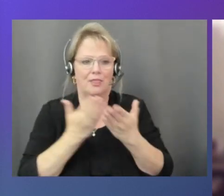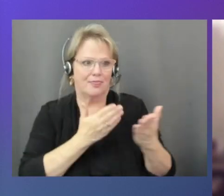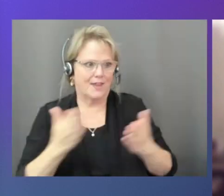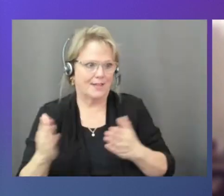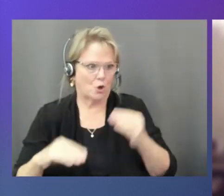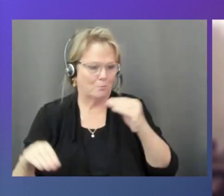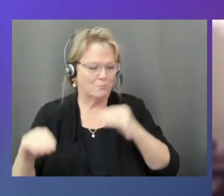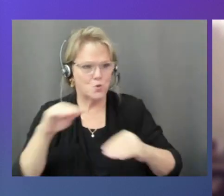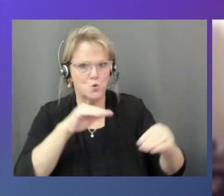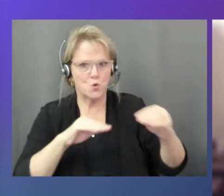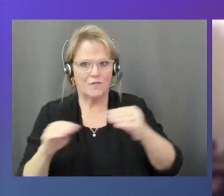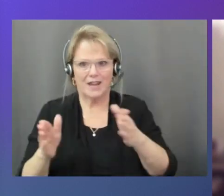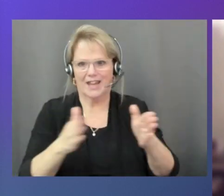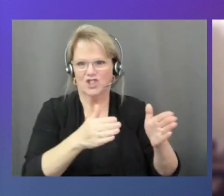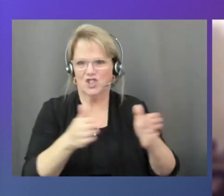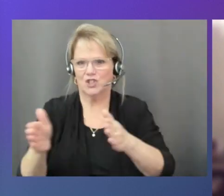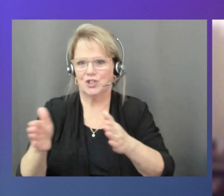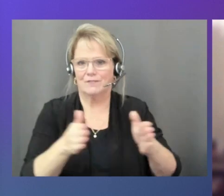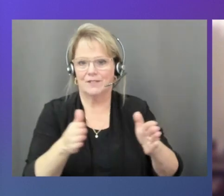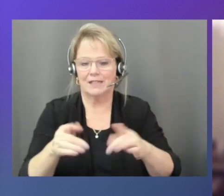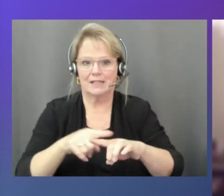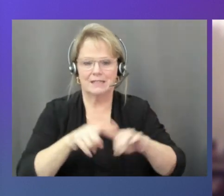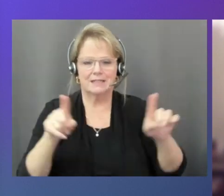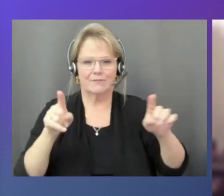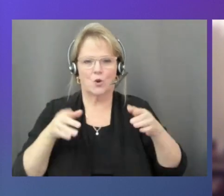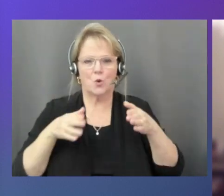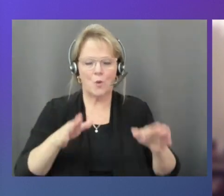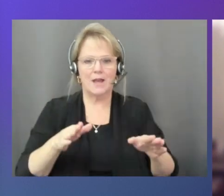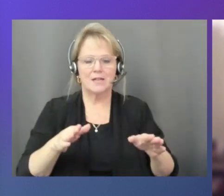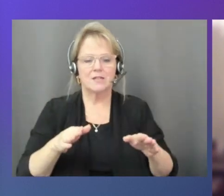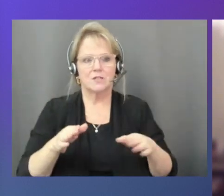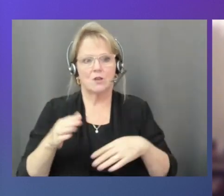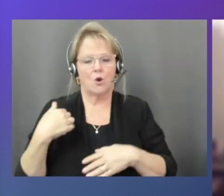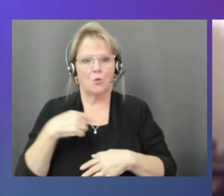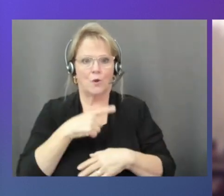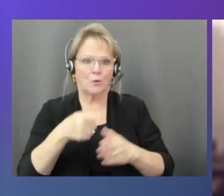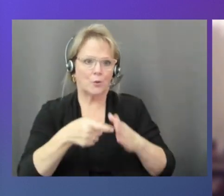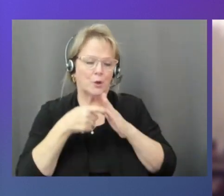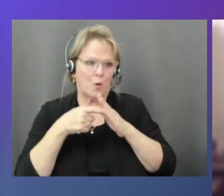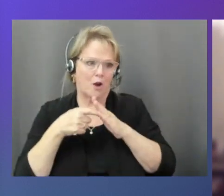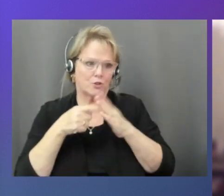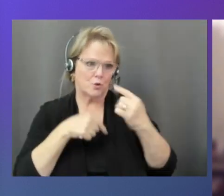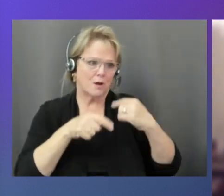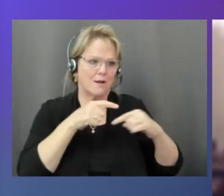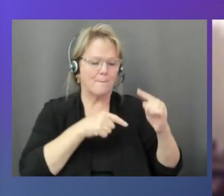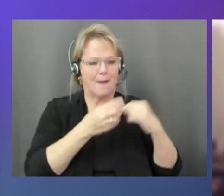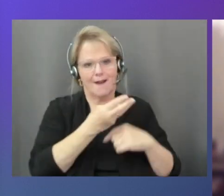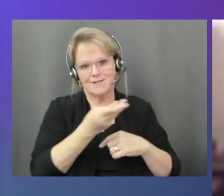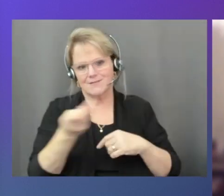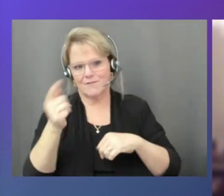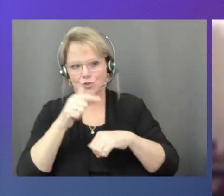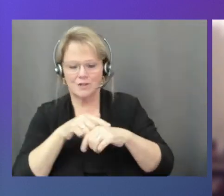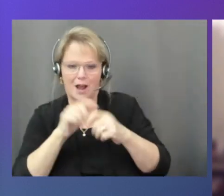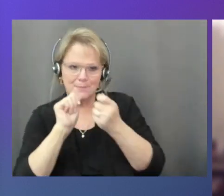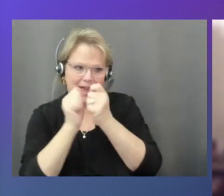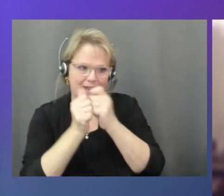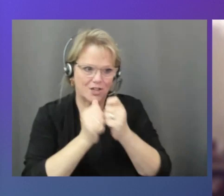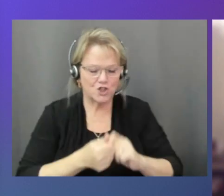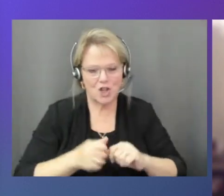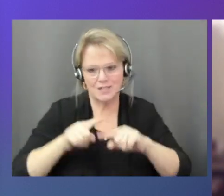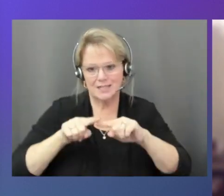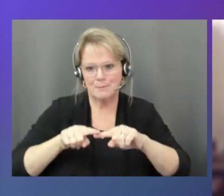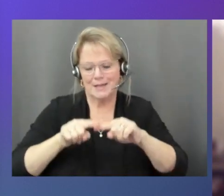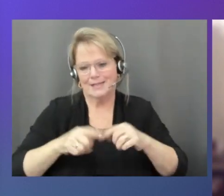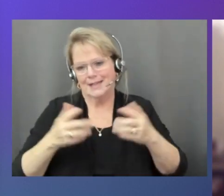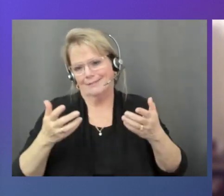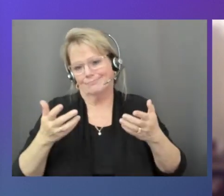deploying a site and then having to come back multiple times to slightly adjust it based on what had changed that day. Lastly, we had a